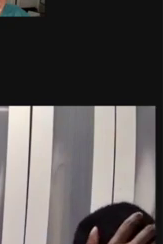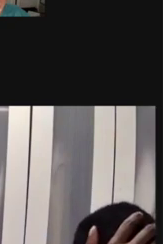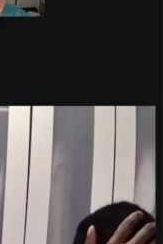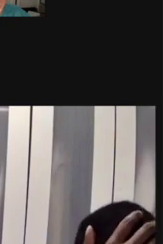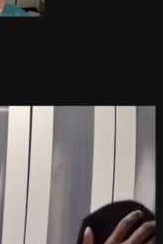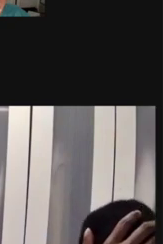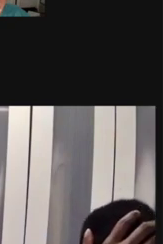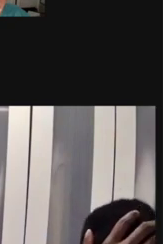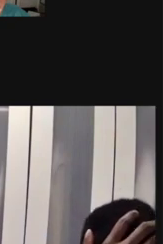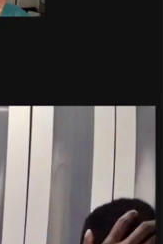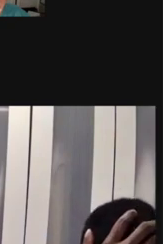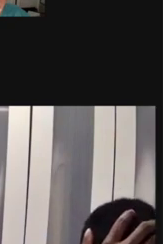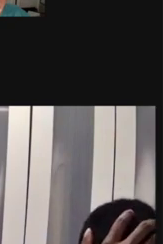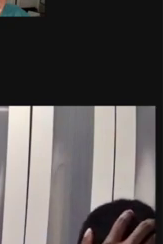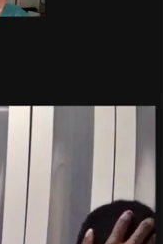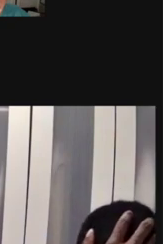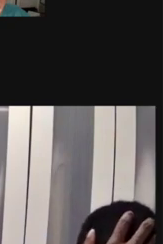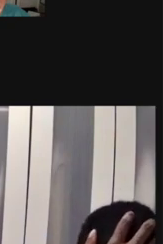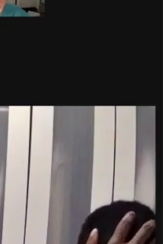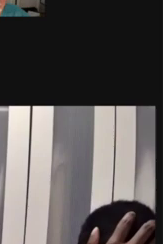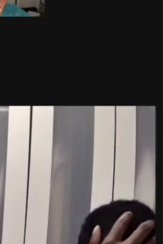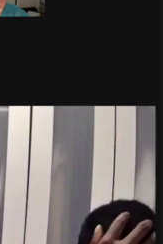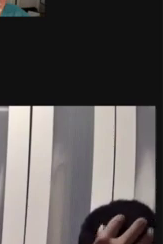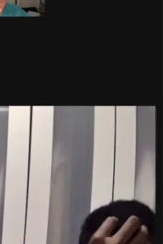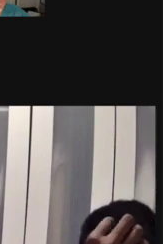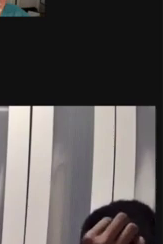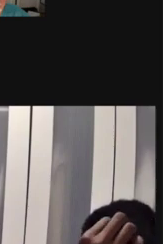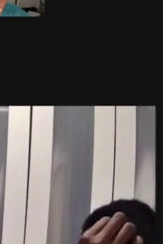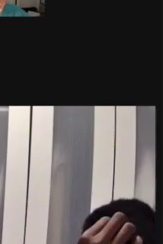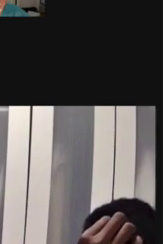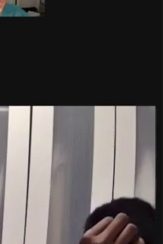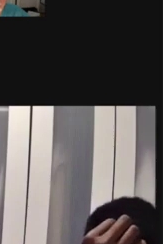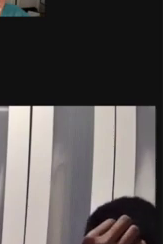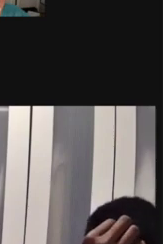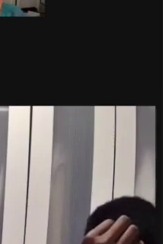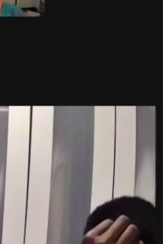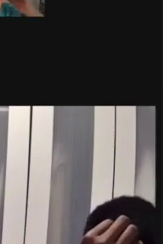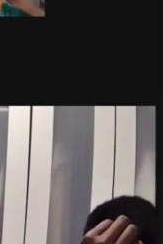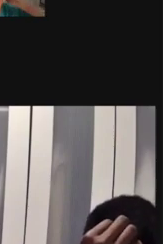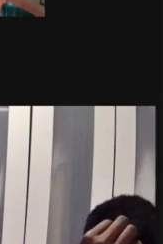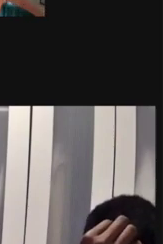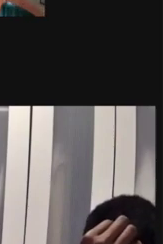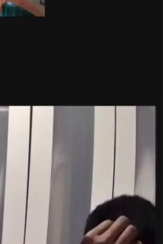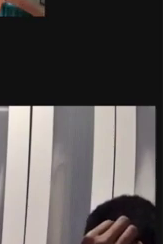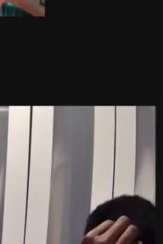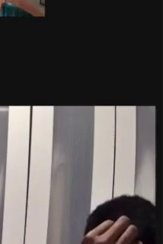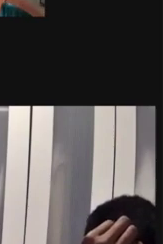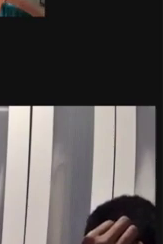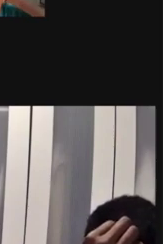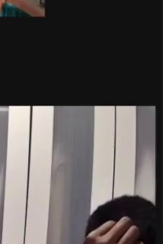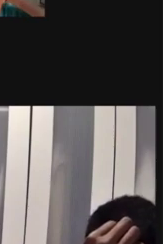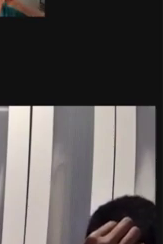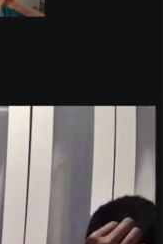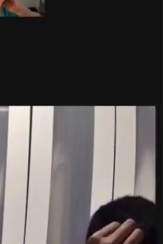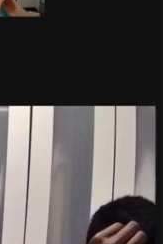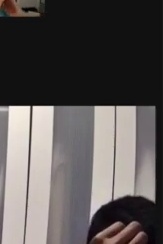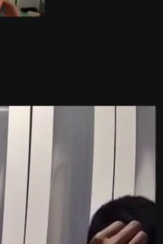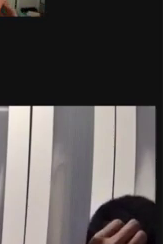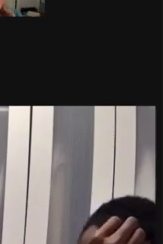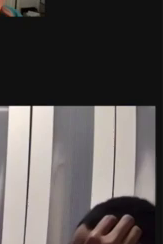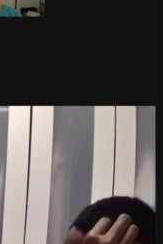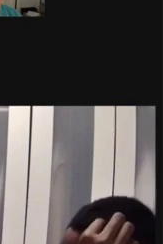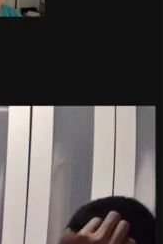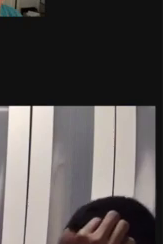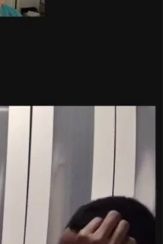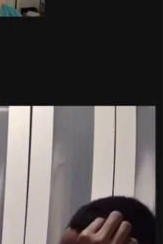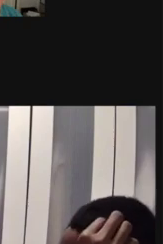that. So you pay one price to ride around to all these places of interest. And it's called a Hop On, Hop Off bus. And D.C.